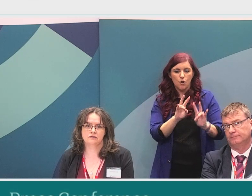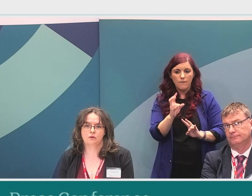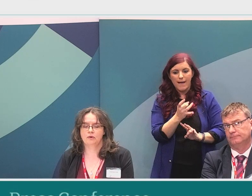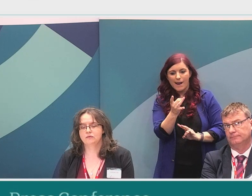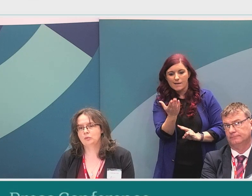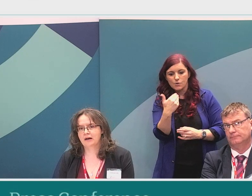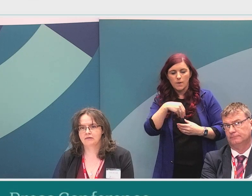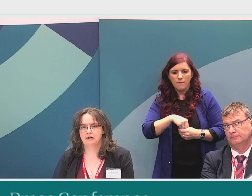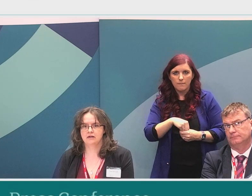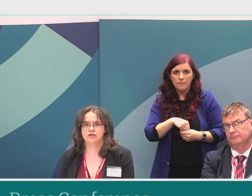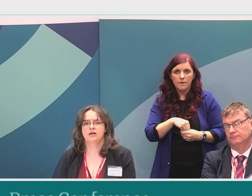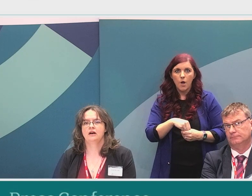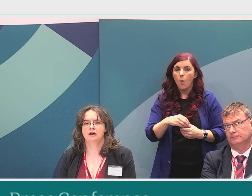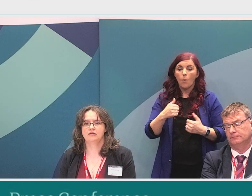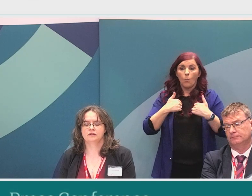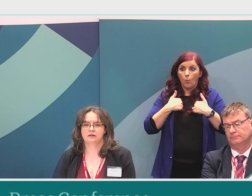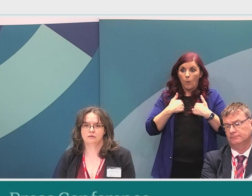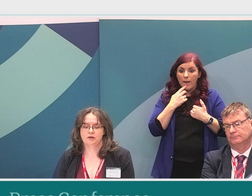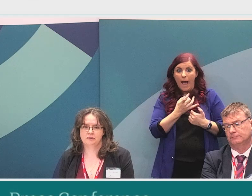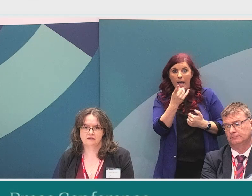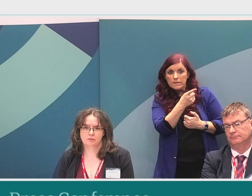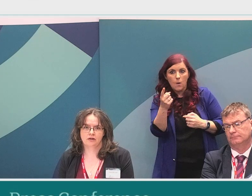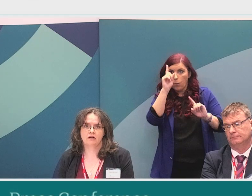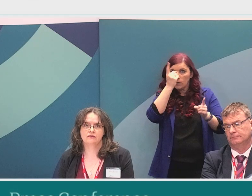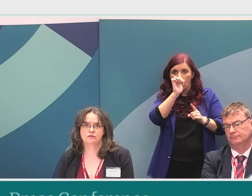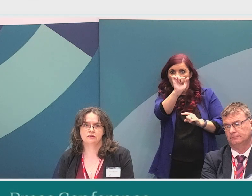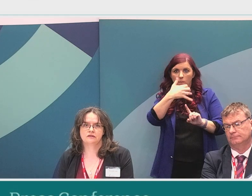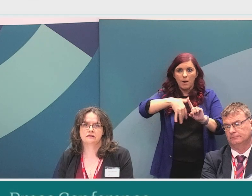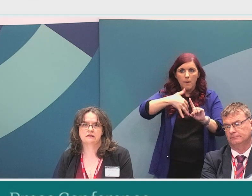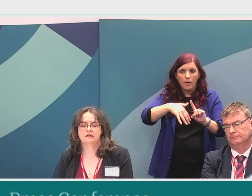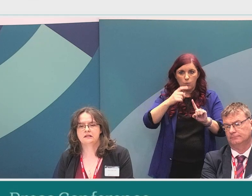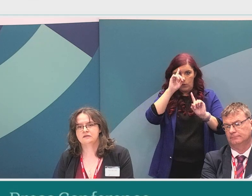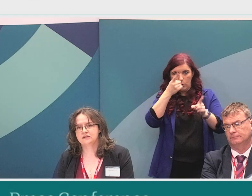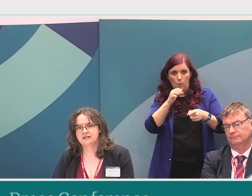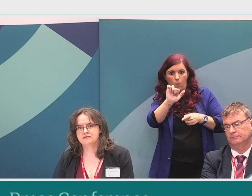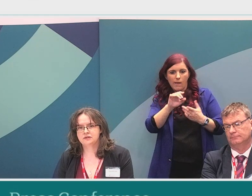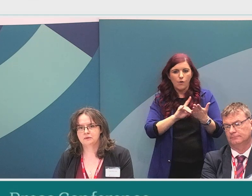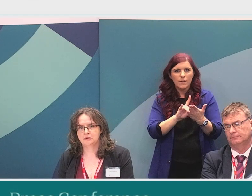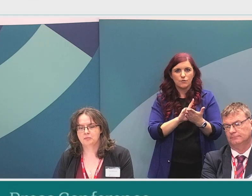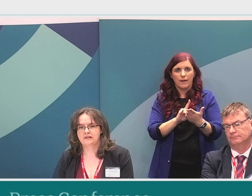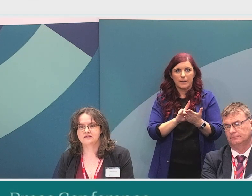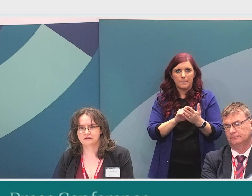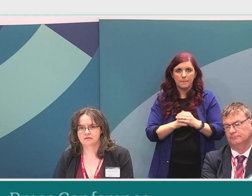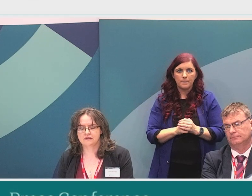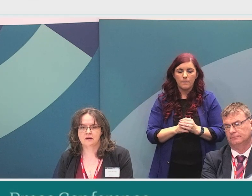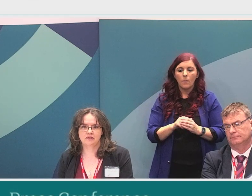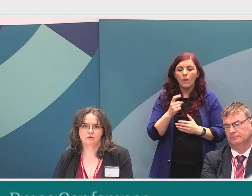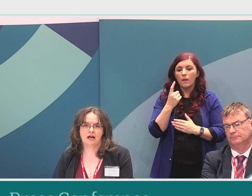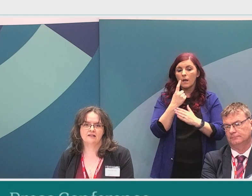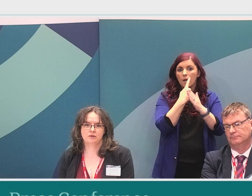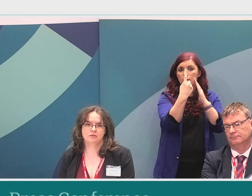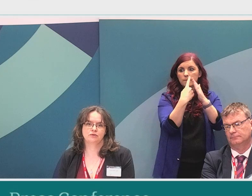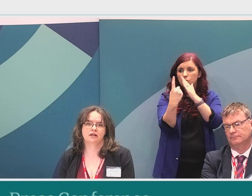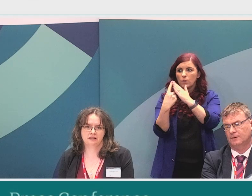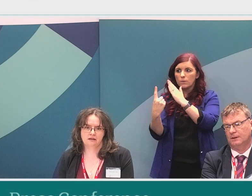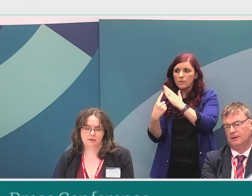Ireland, and we have no background knowledge of their people's prior life stories. This was an individual-based survey, so that means we asked